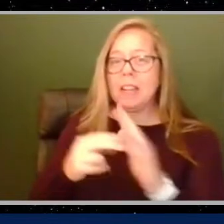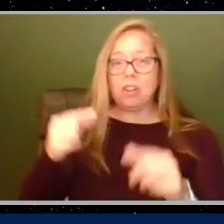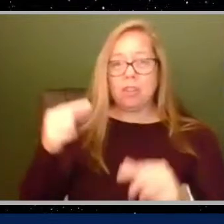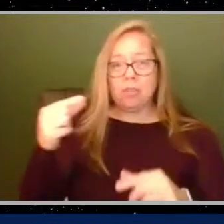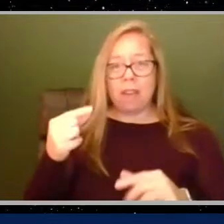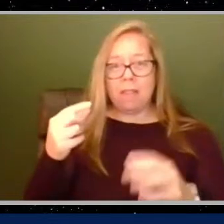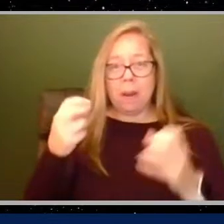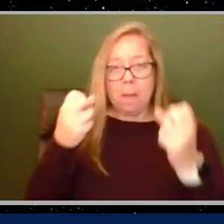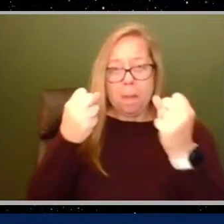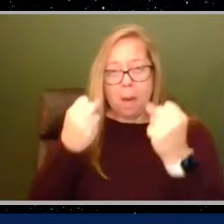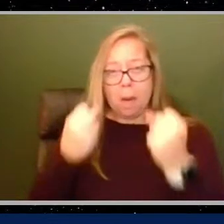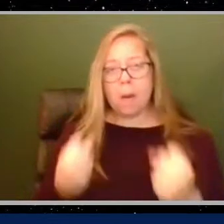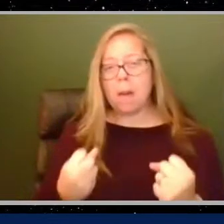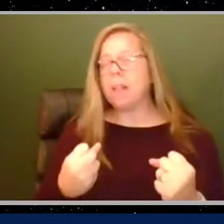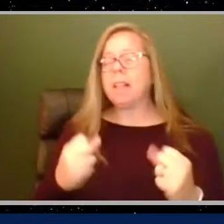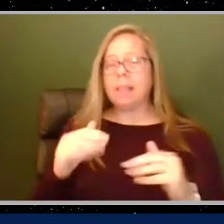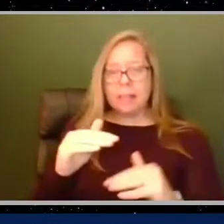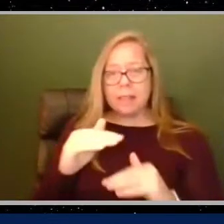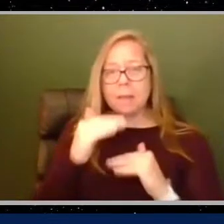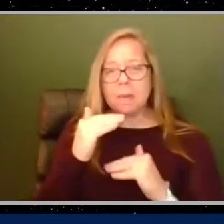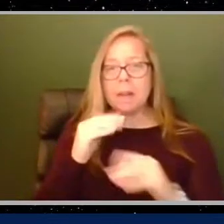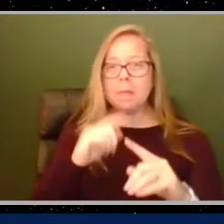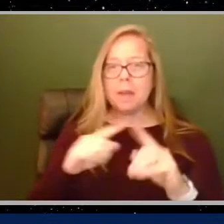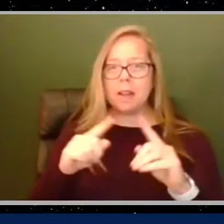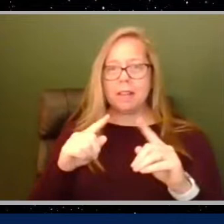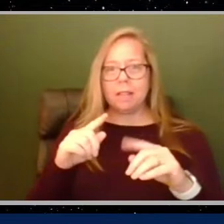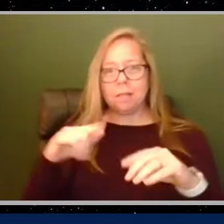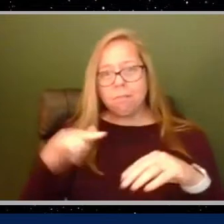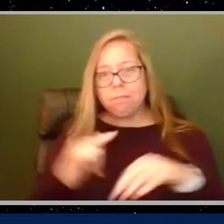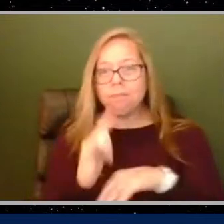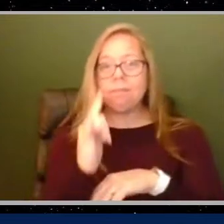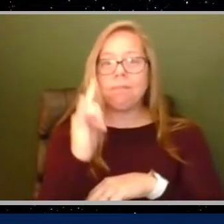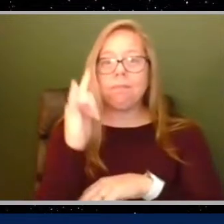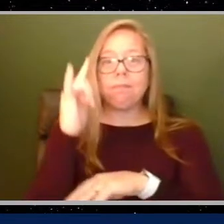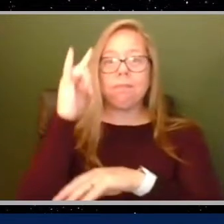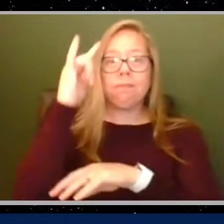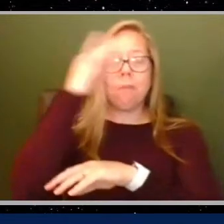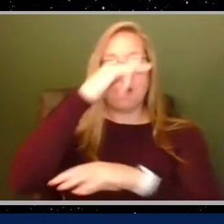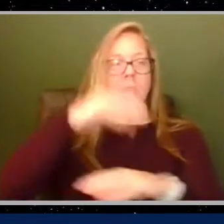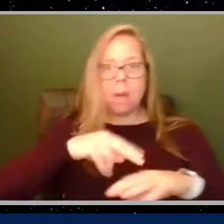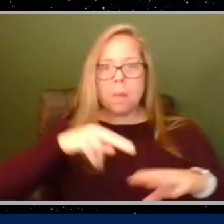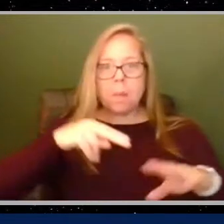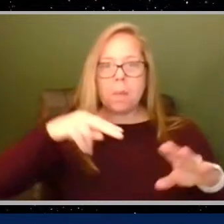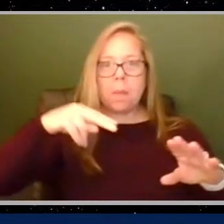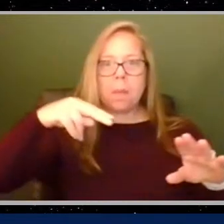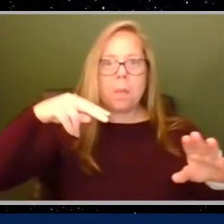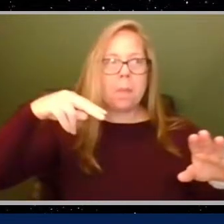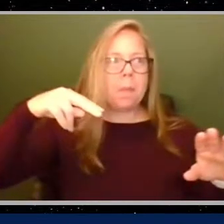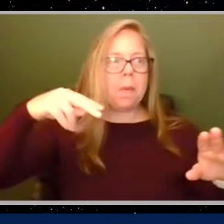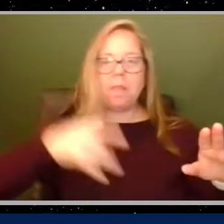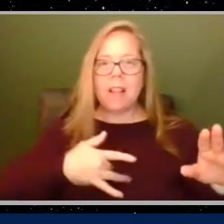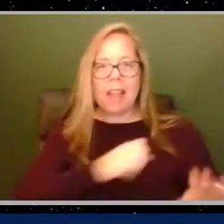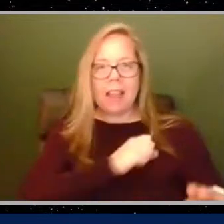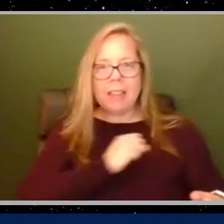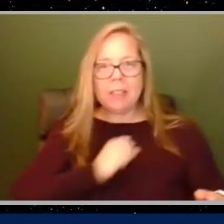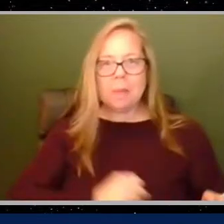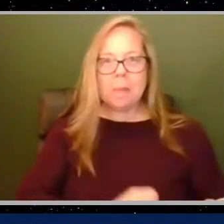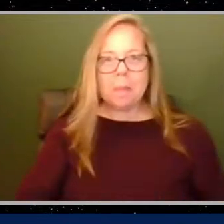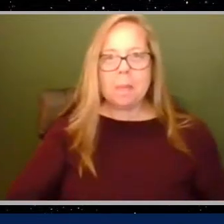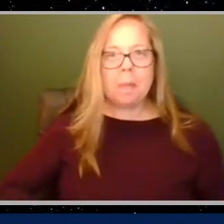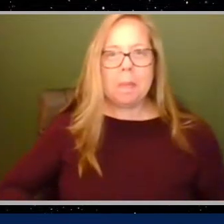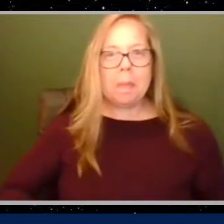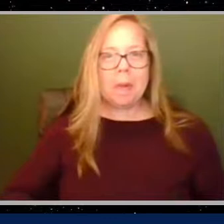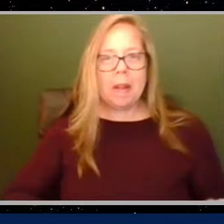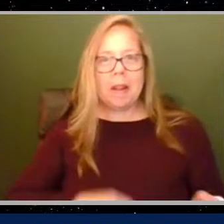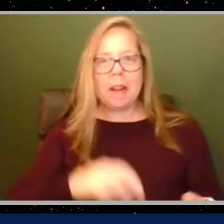push off the wall and fly like Superman, Supergirl, whatever, that removes that one variable that, a lot of work has to be done to make that